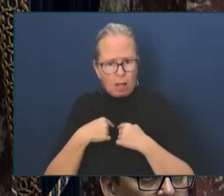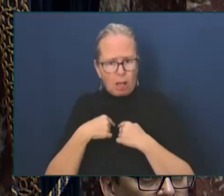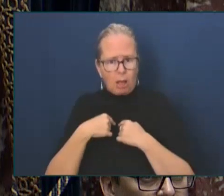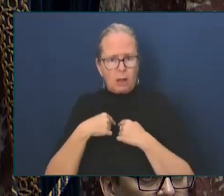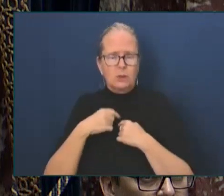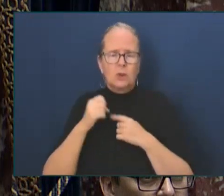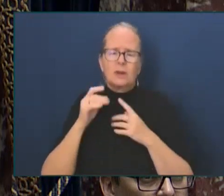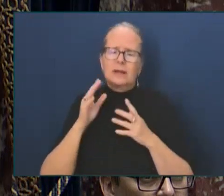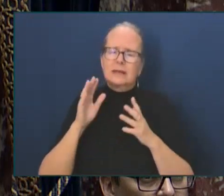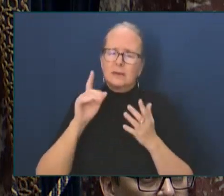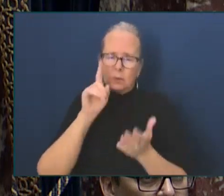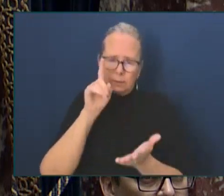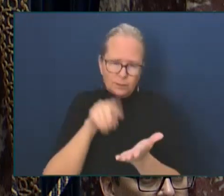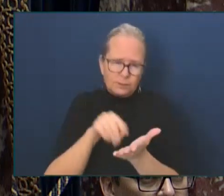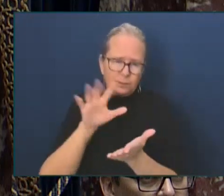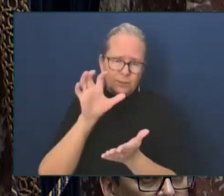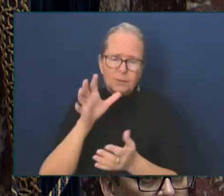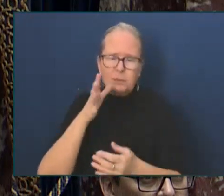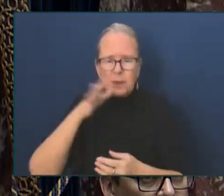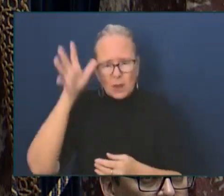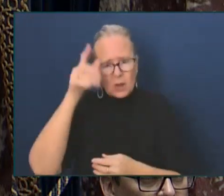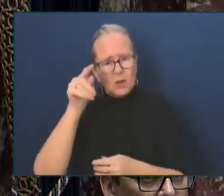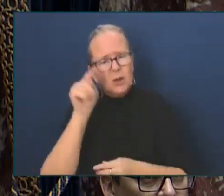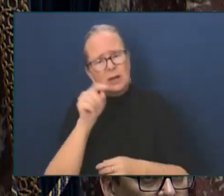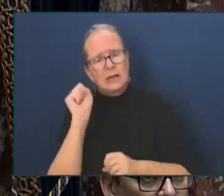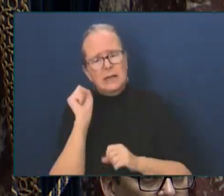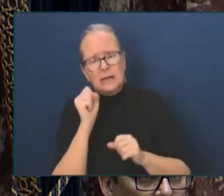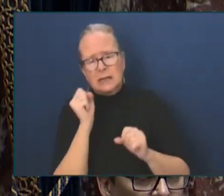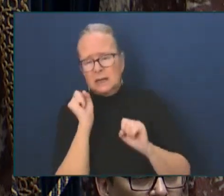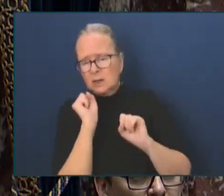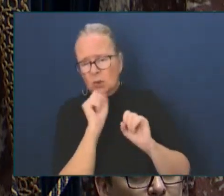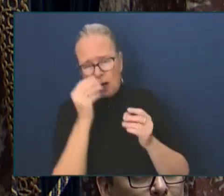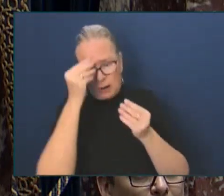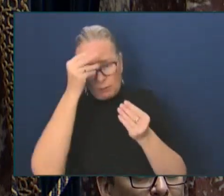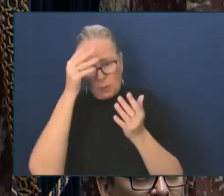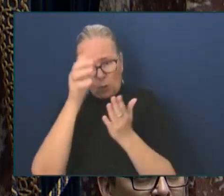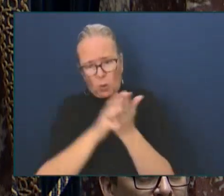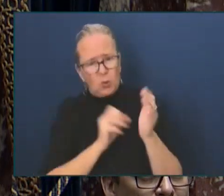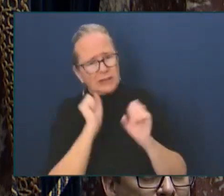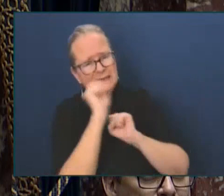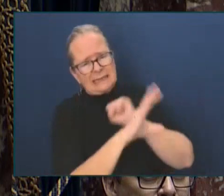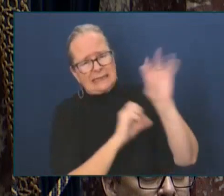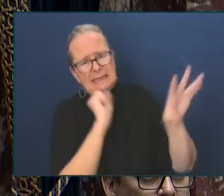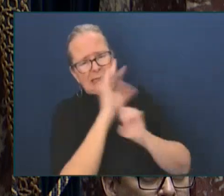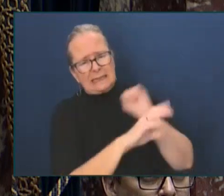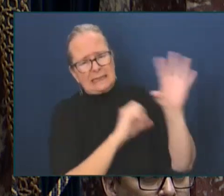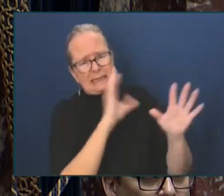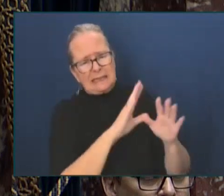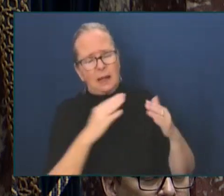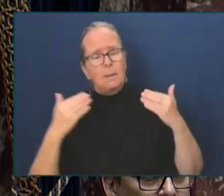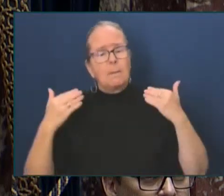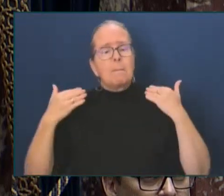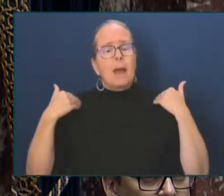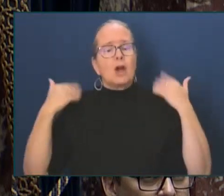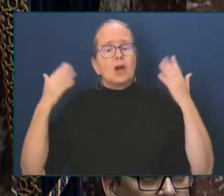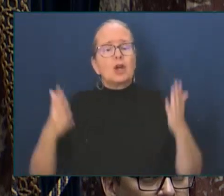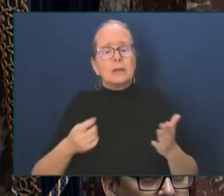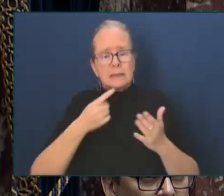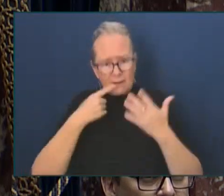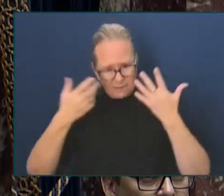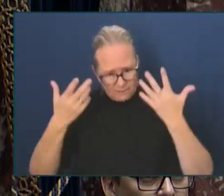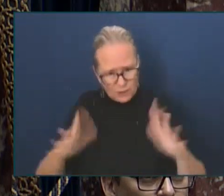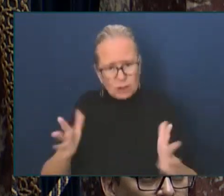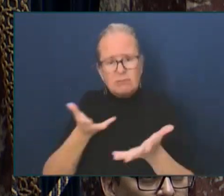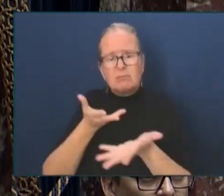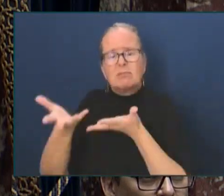parents. 96% of them want rid of this hub model that she's brought in. More than half